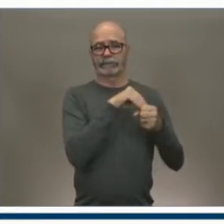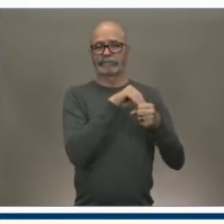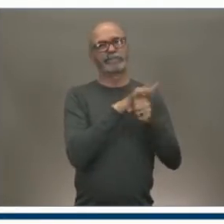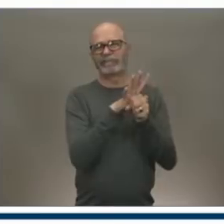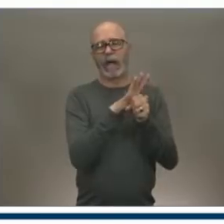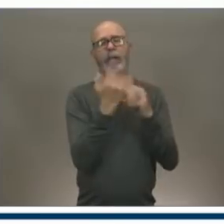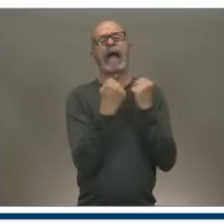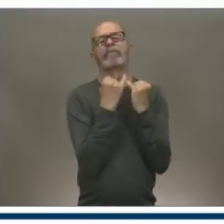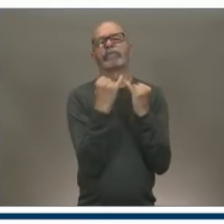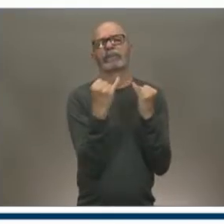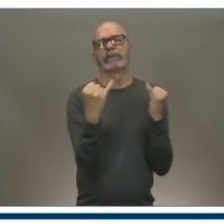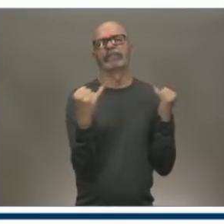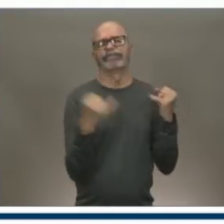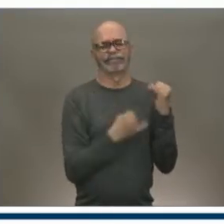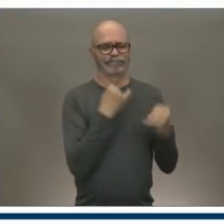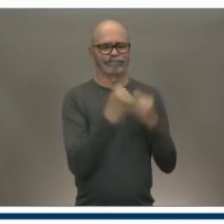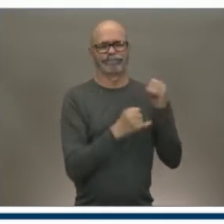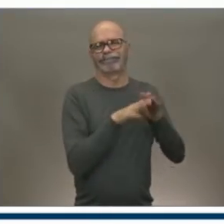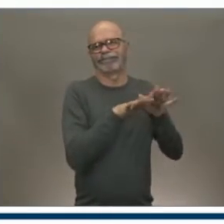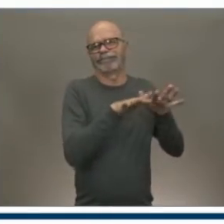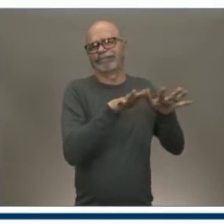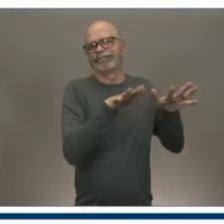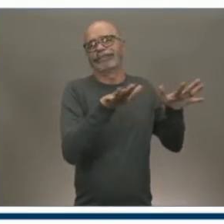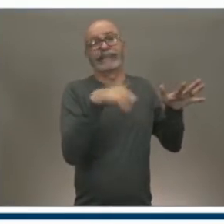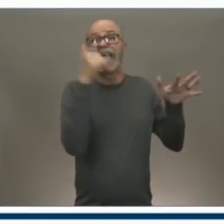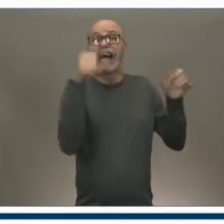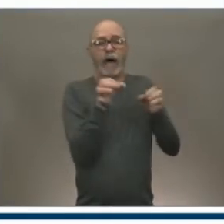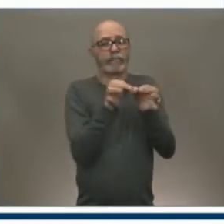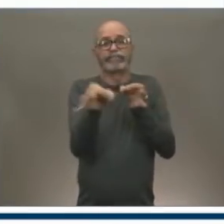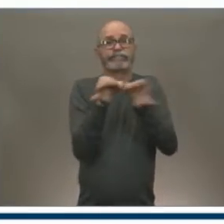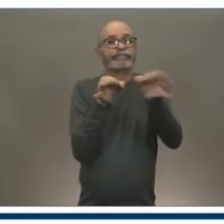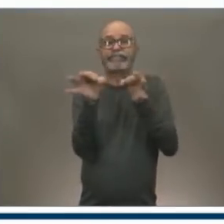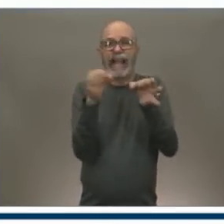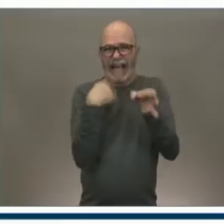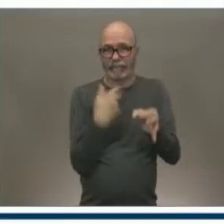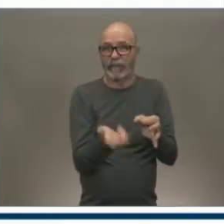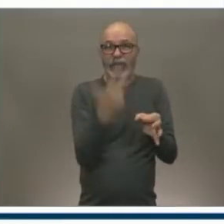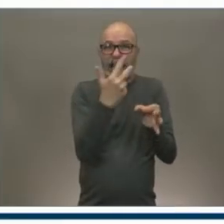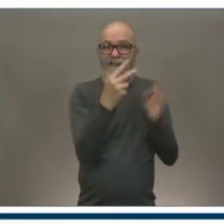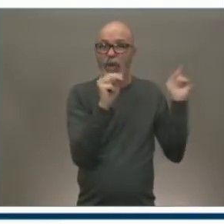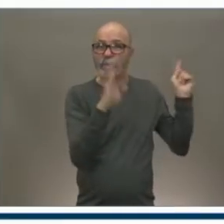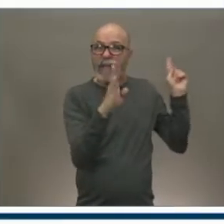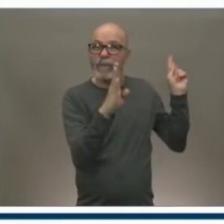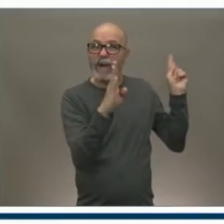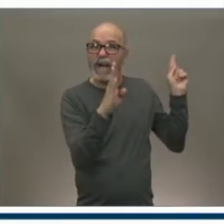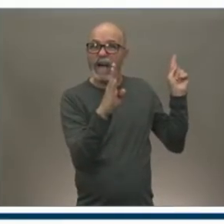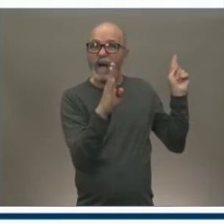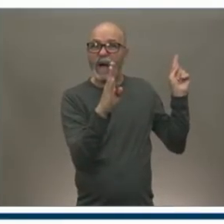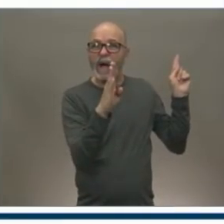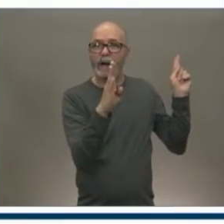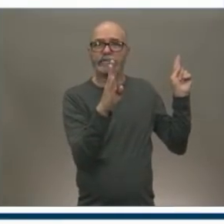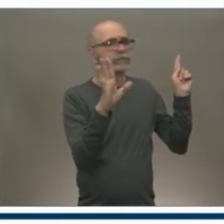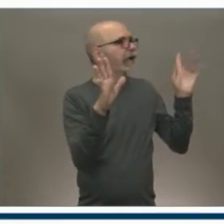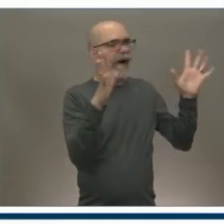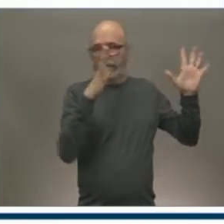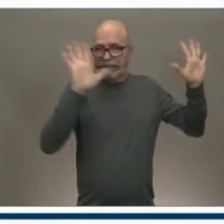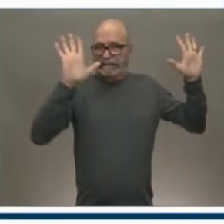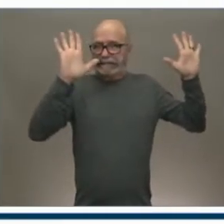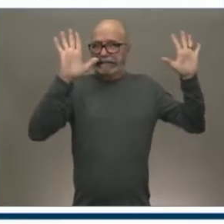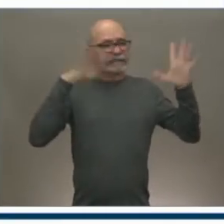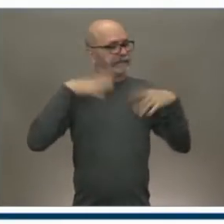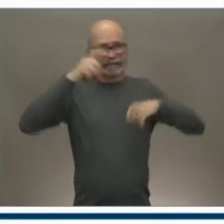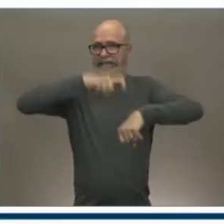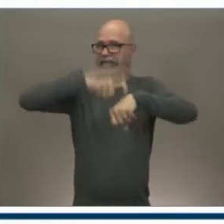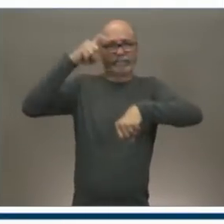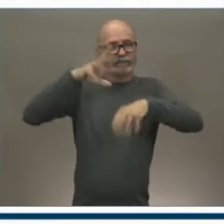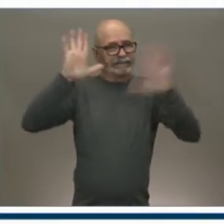cases of COVID variants across the border in New Brunswick, we have to remain vigilant and humble. And as the vaccine